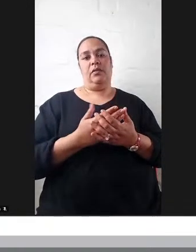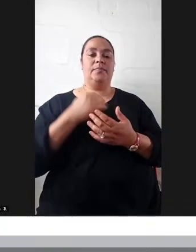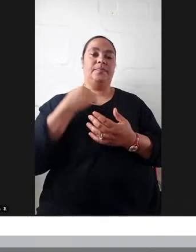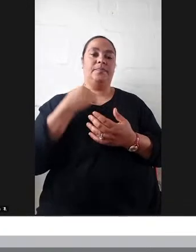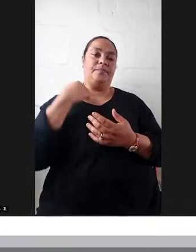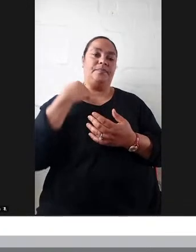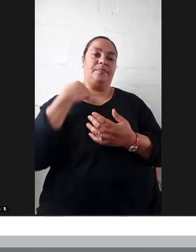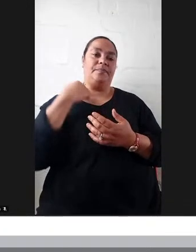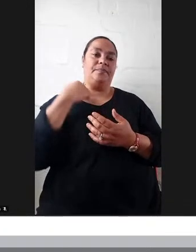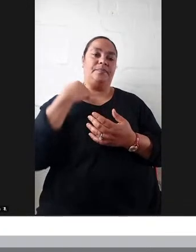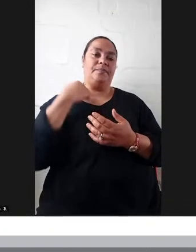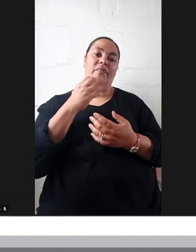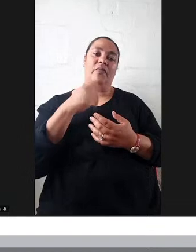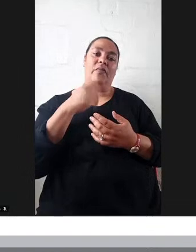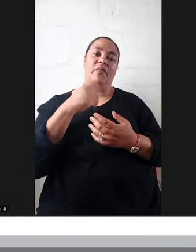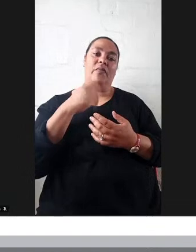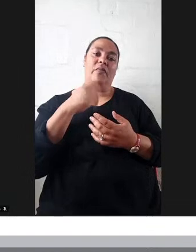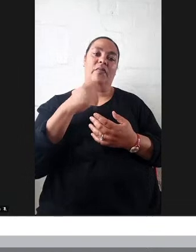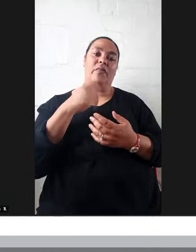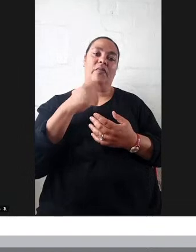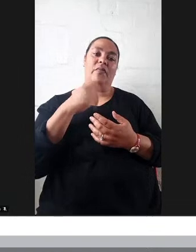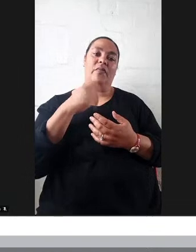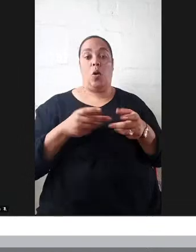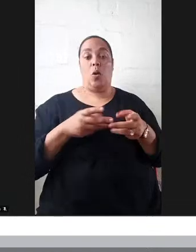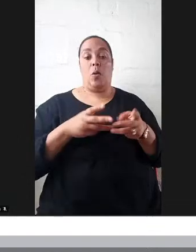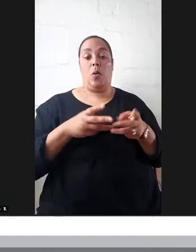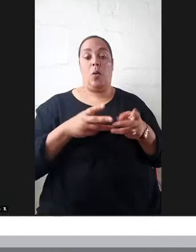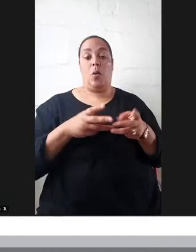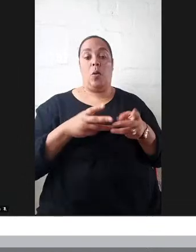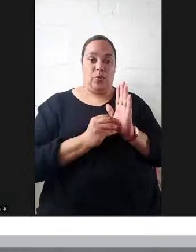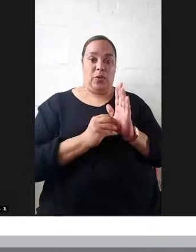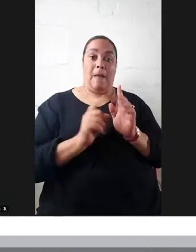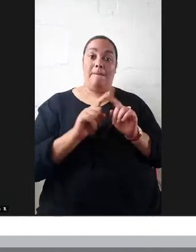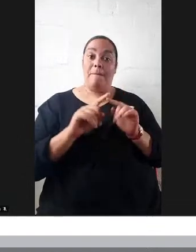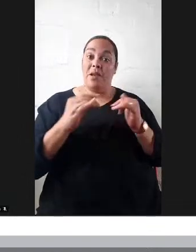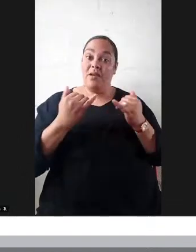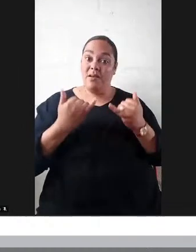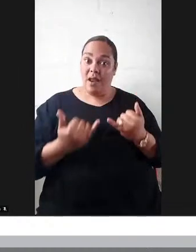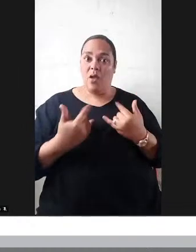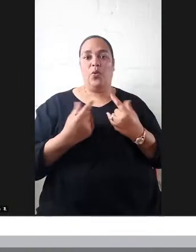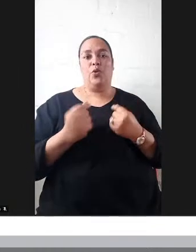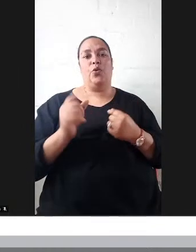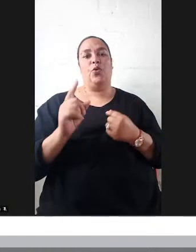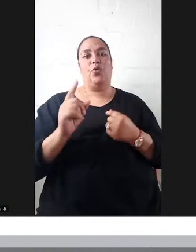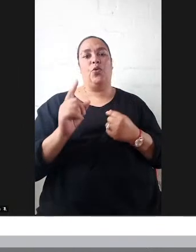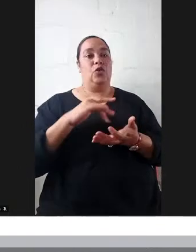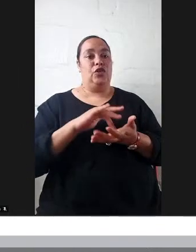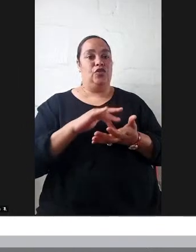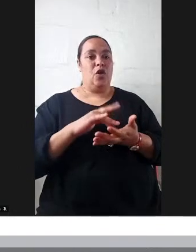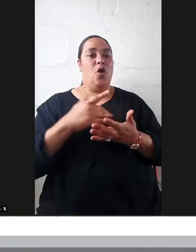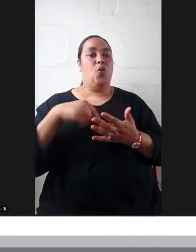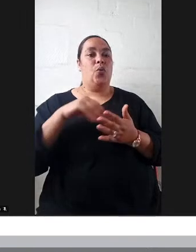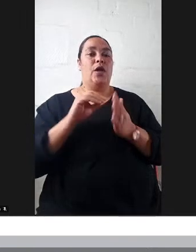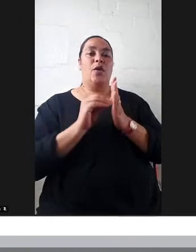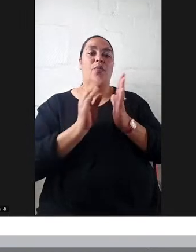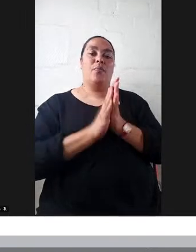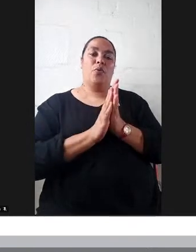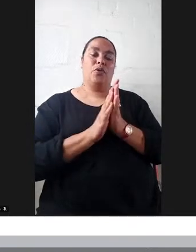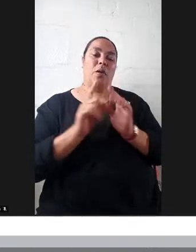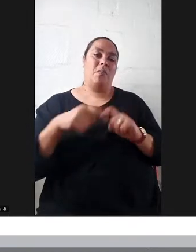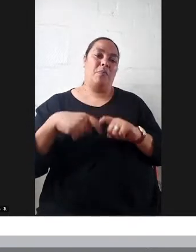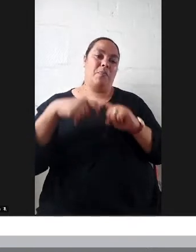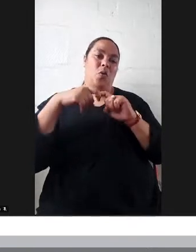So we have that control measure in place. What we're currently doing, given our situation, is we put a pause on